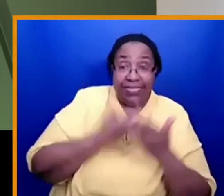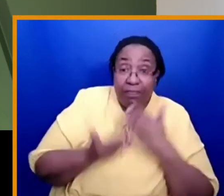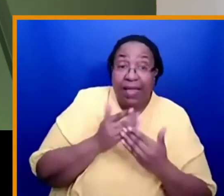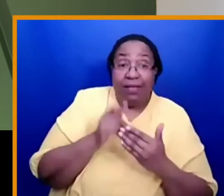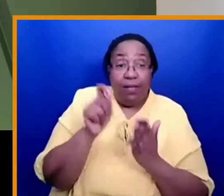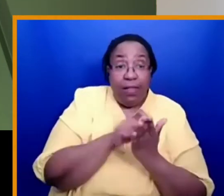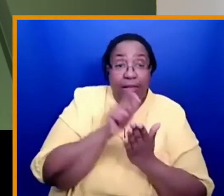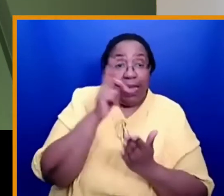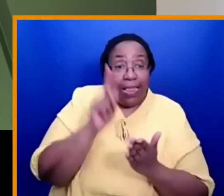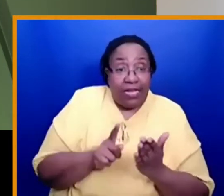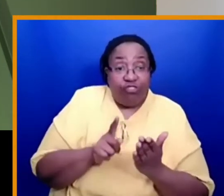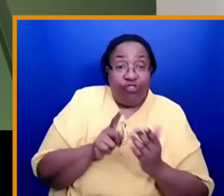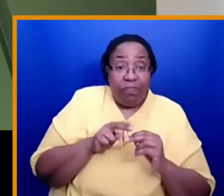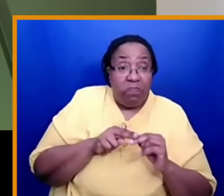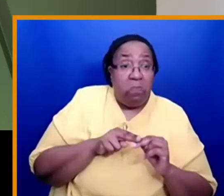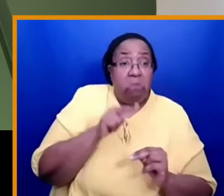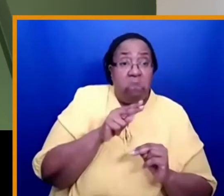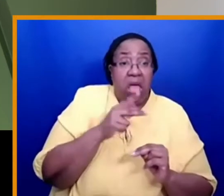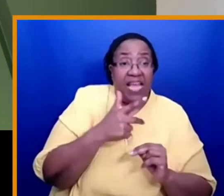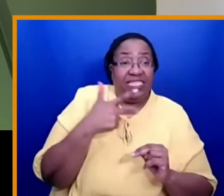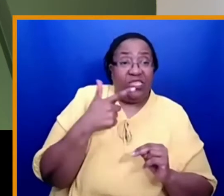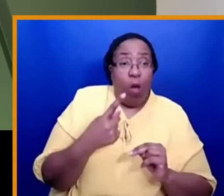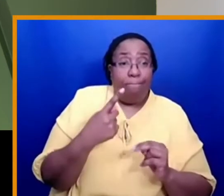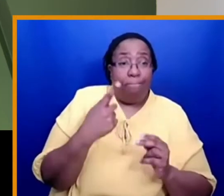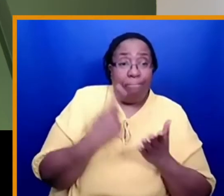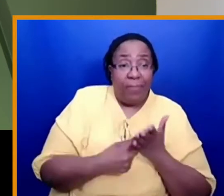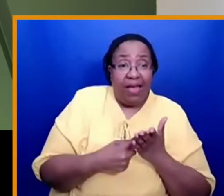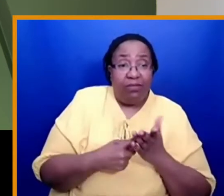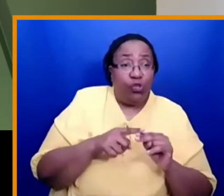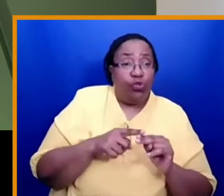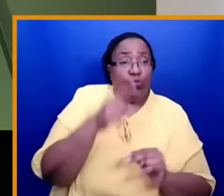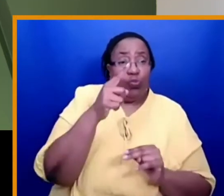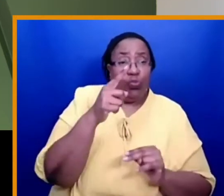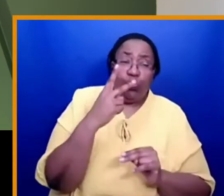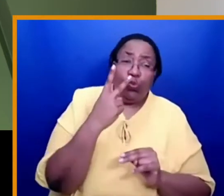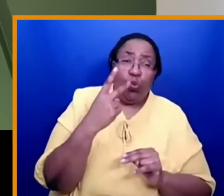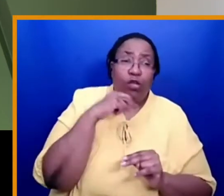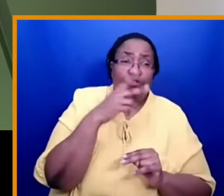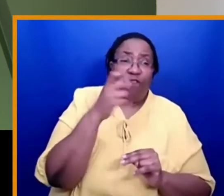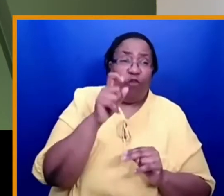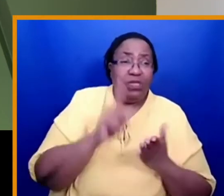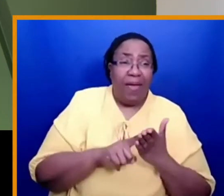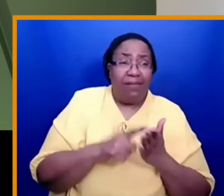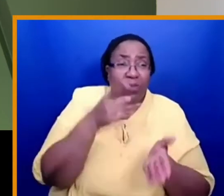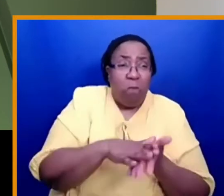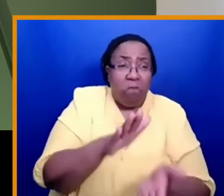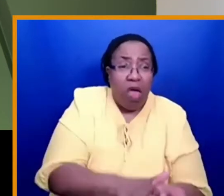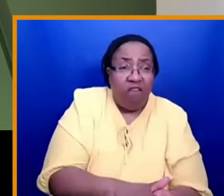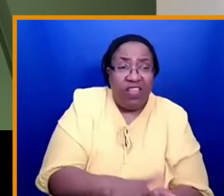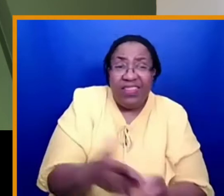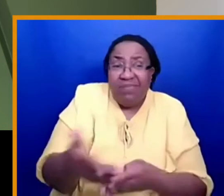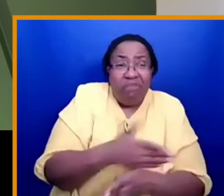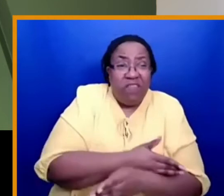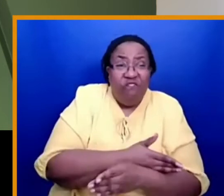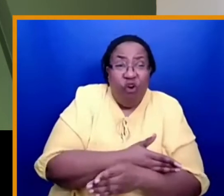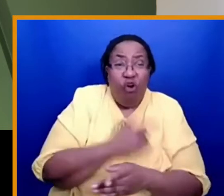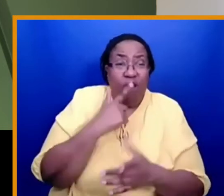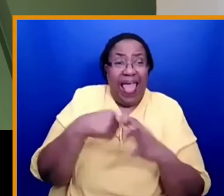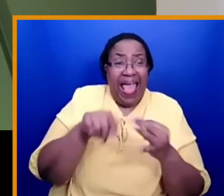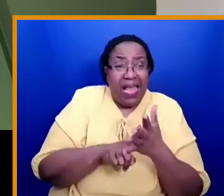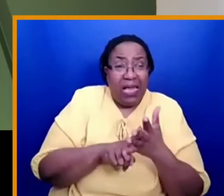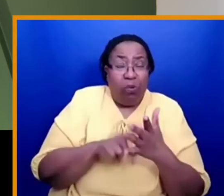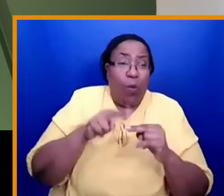to £274 a month, and that's before the price cap increases in April. This family can't afford to use